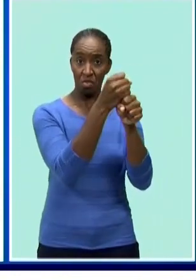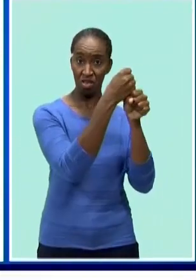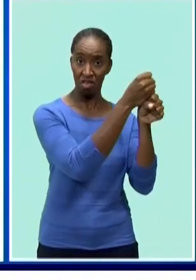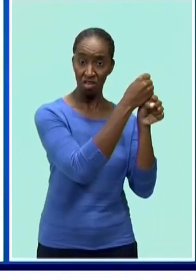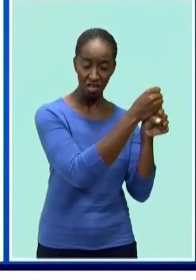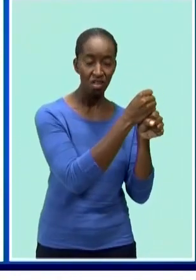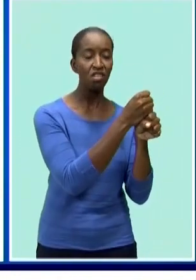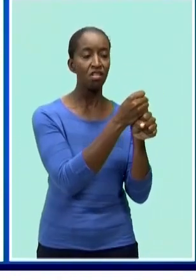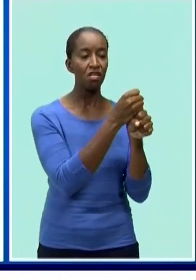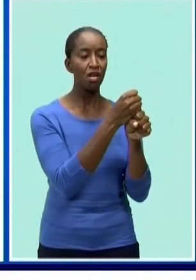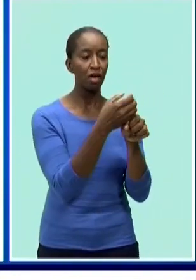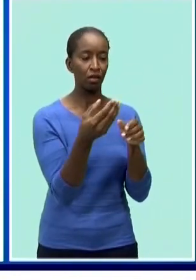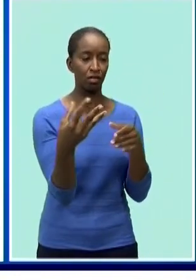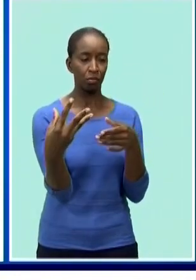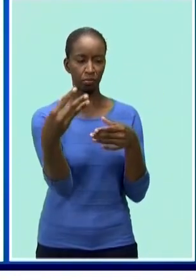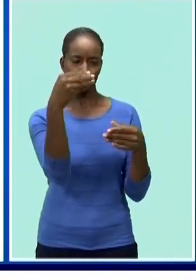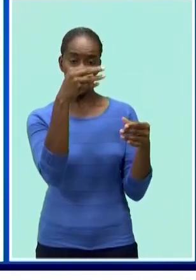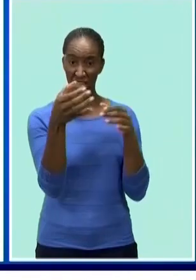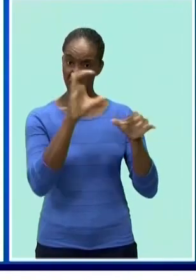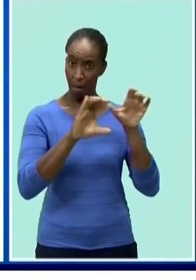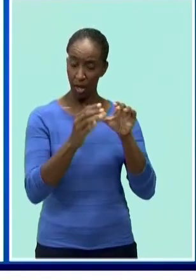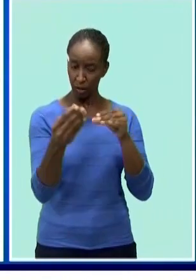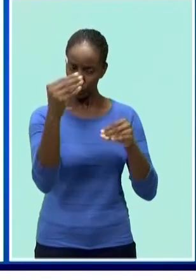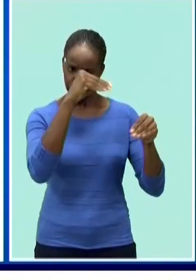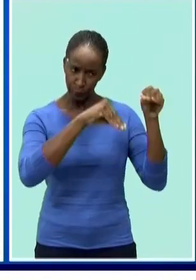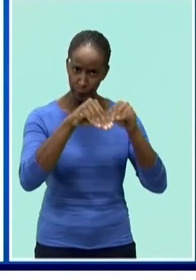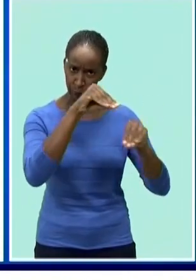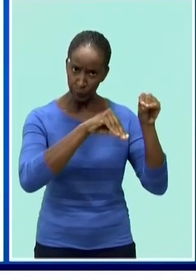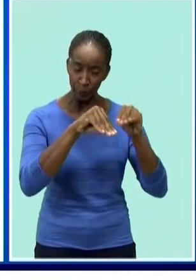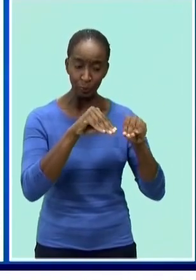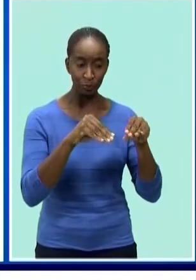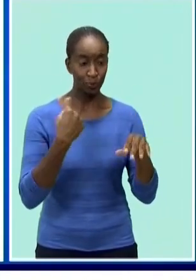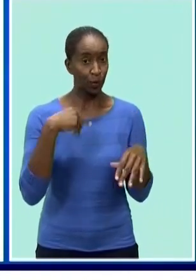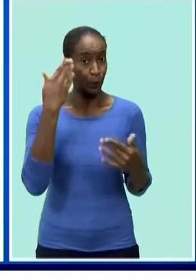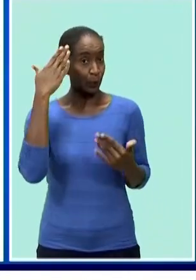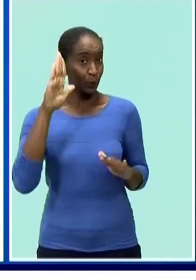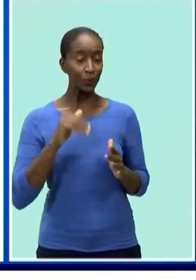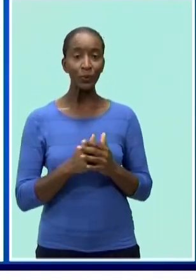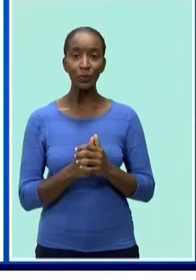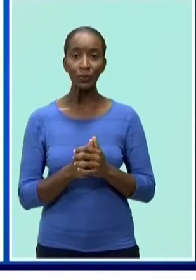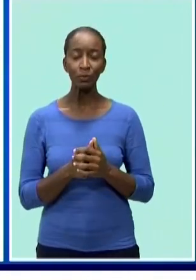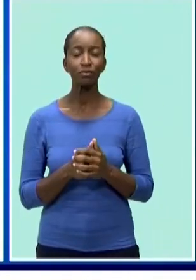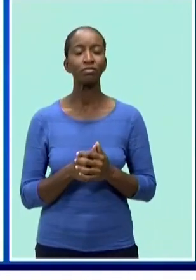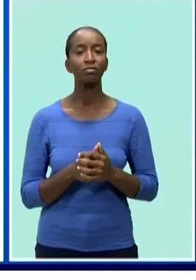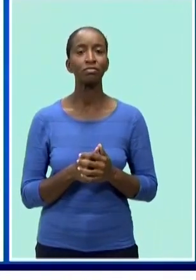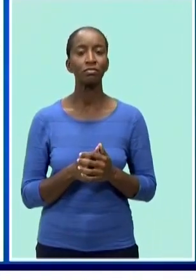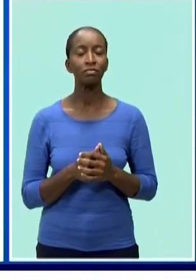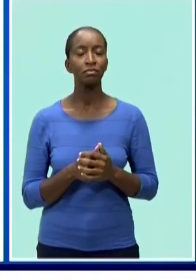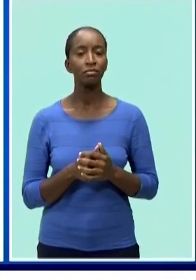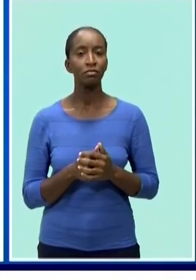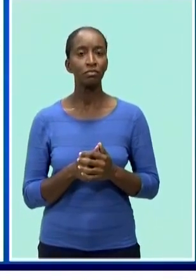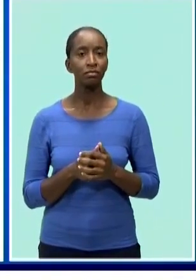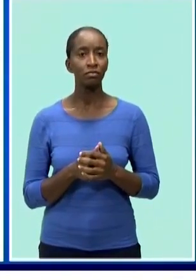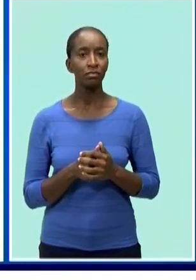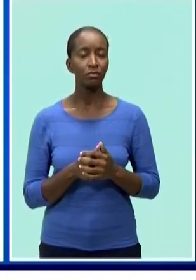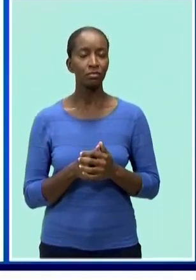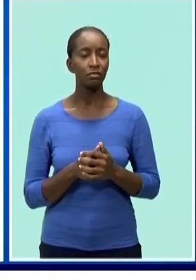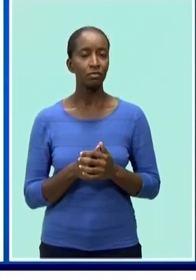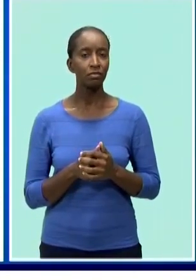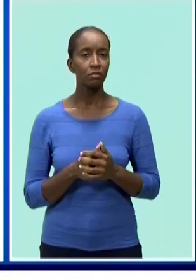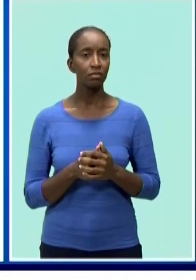bioaccumulate themselves. So when you talk about, okay, we just throw the bagasse into the water and it disappears, no, it doesn't